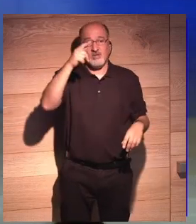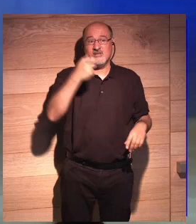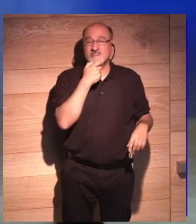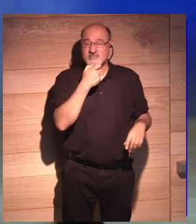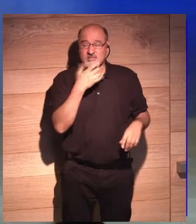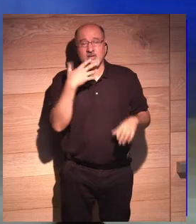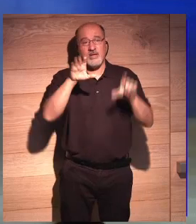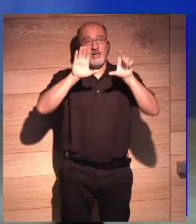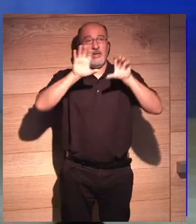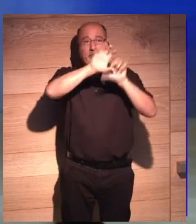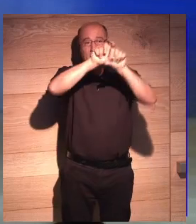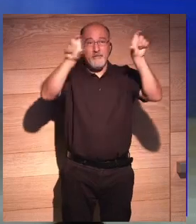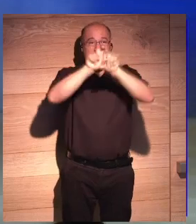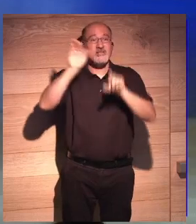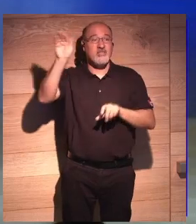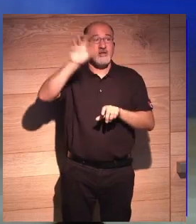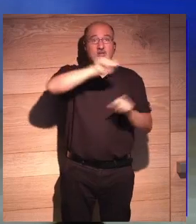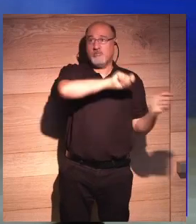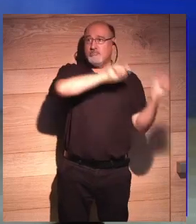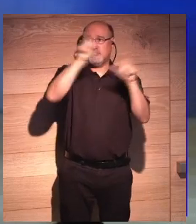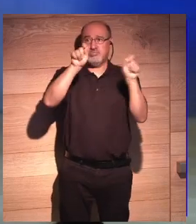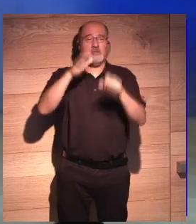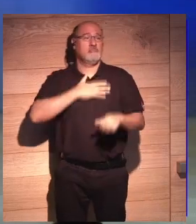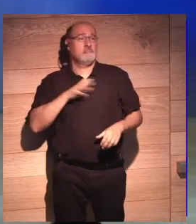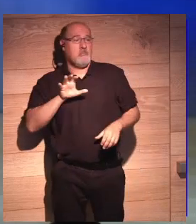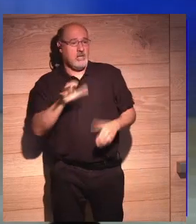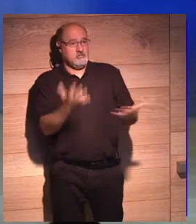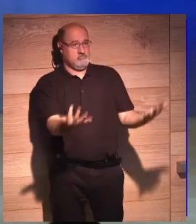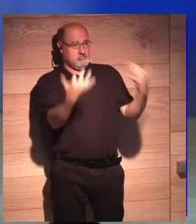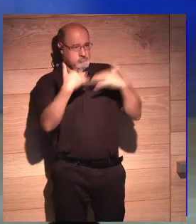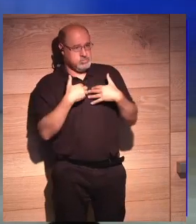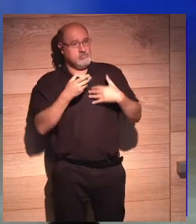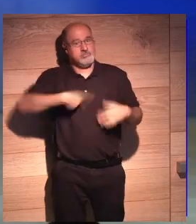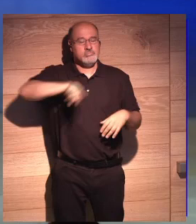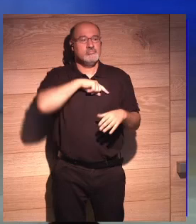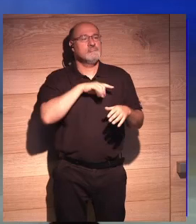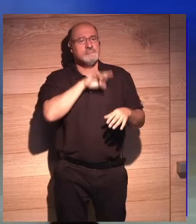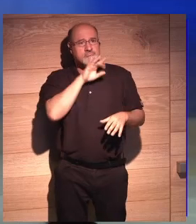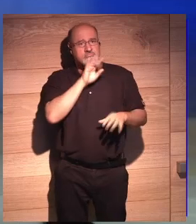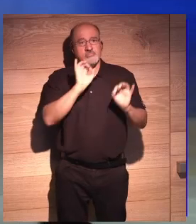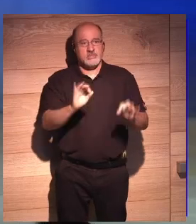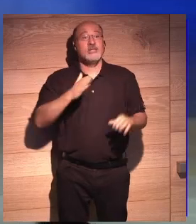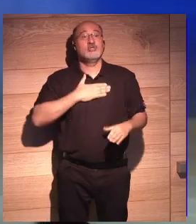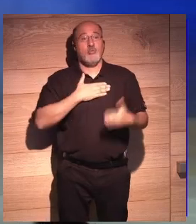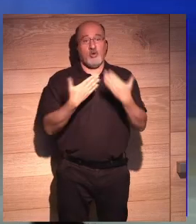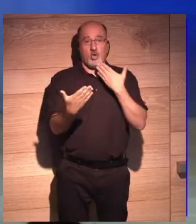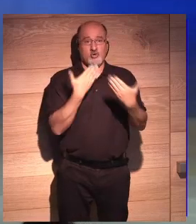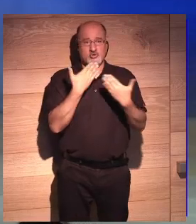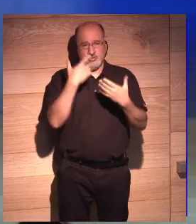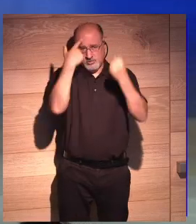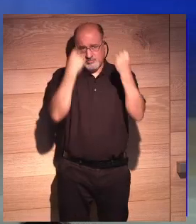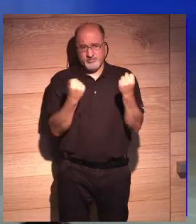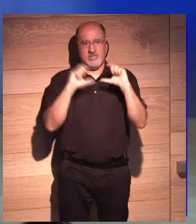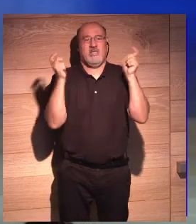who want to come in and R&D in the UK. As was mentioned, I'm an advisor on the creative and digital team for the